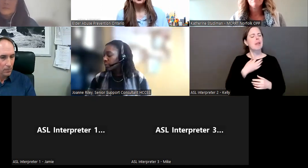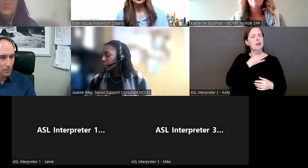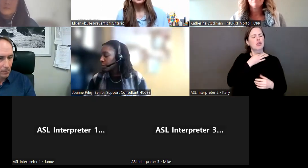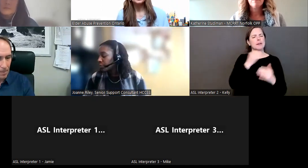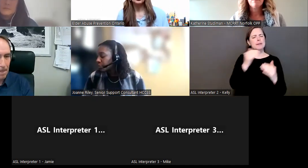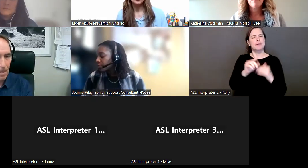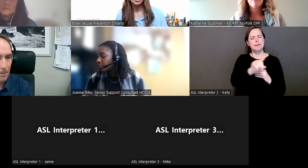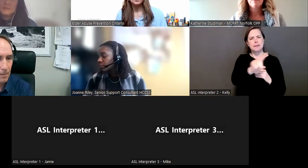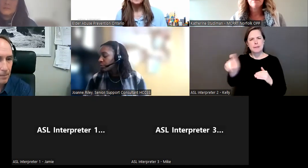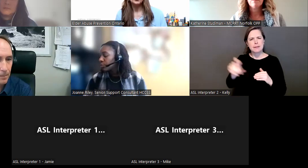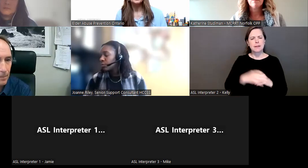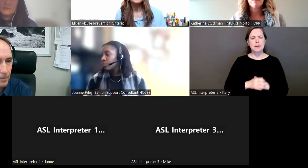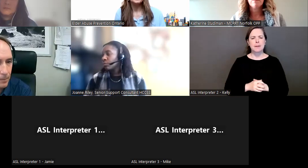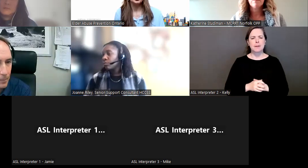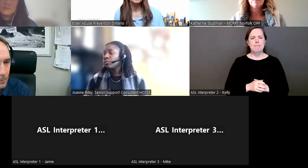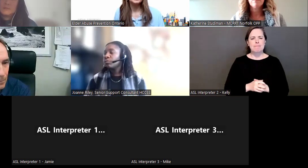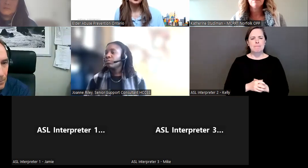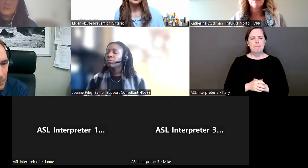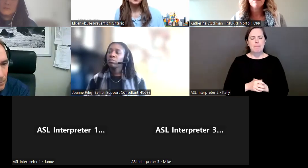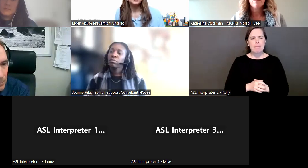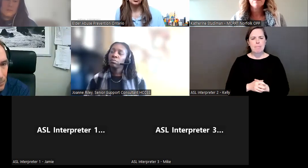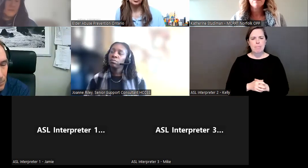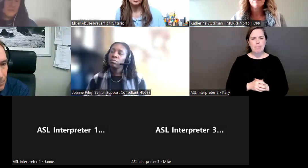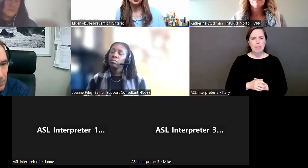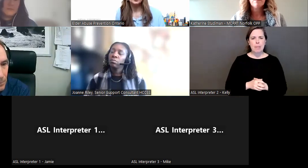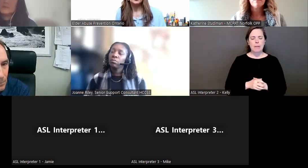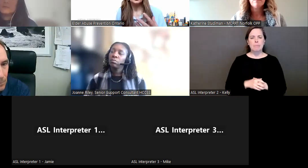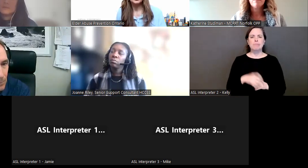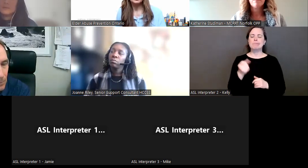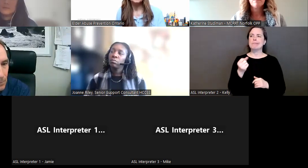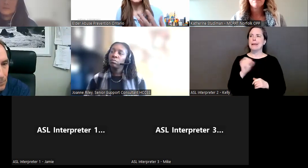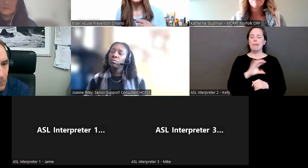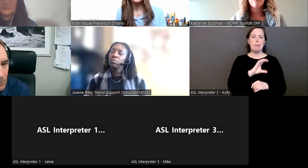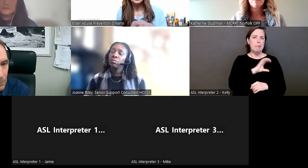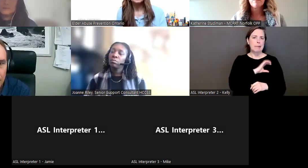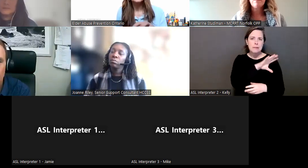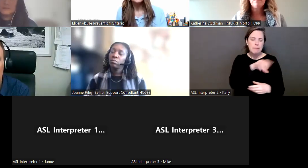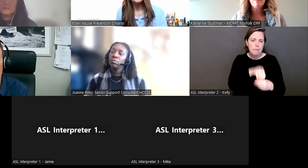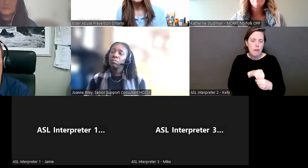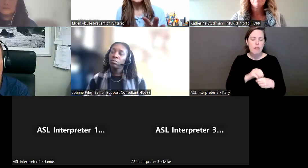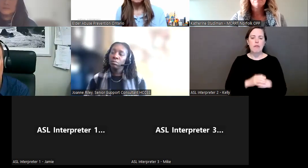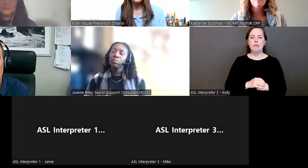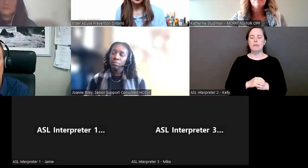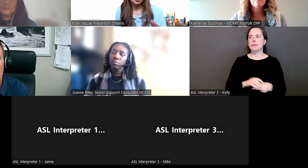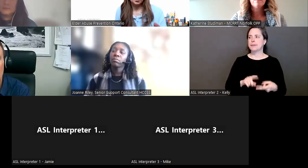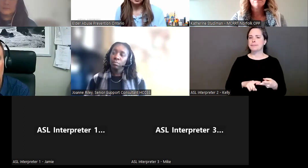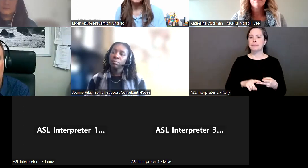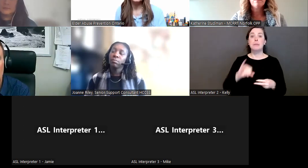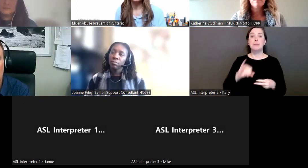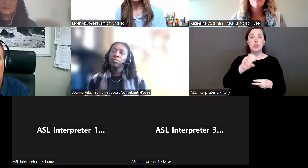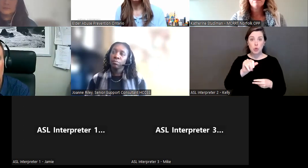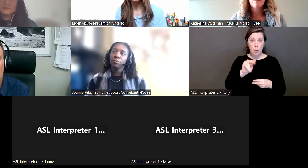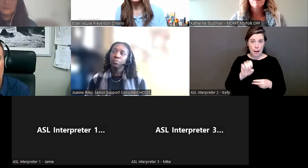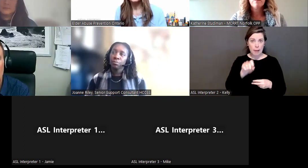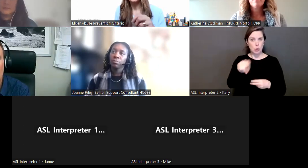for each person's with your police services. Or I know, Joanne, you're in the office at the